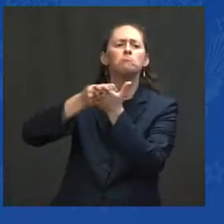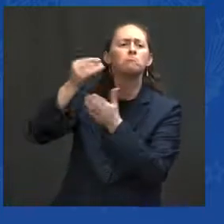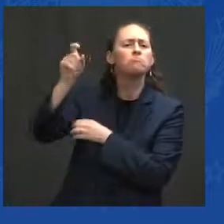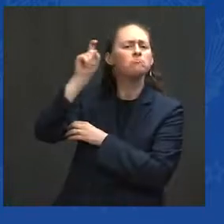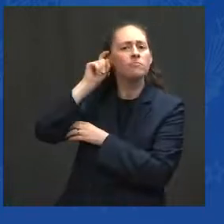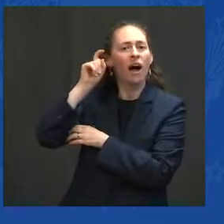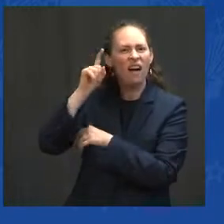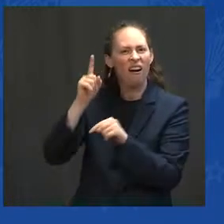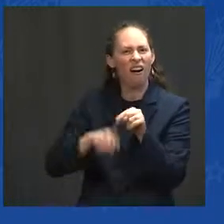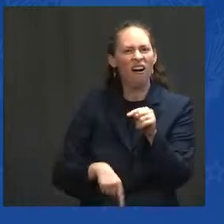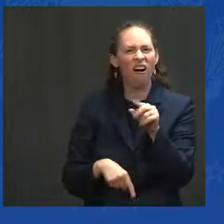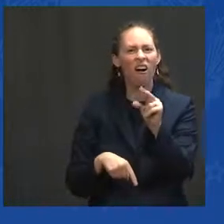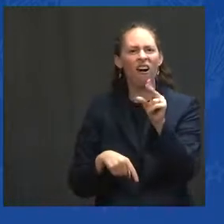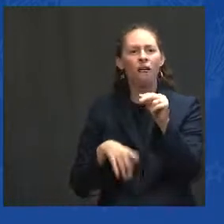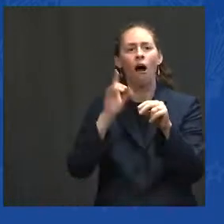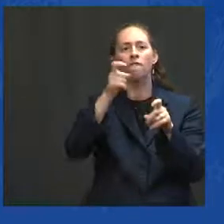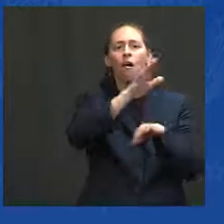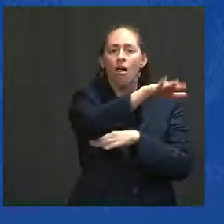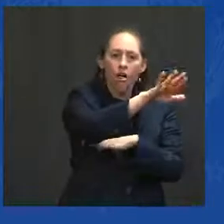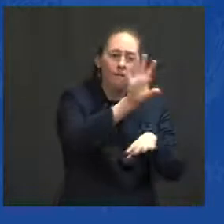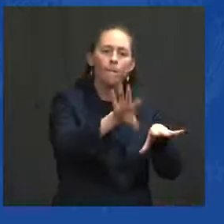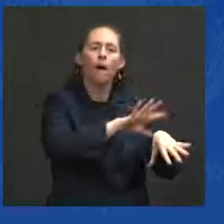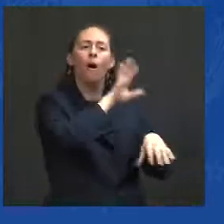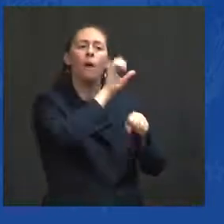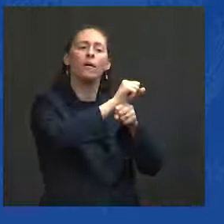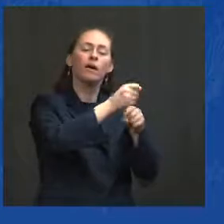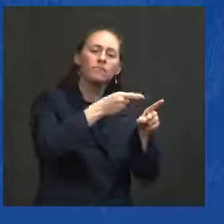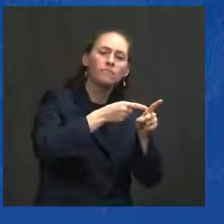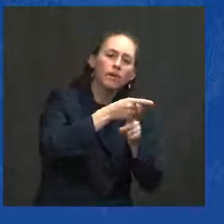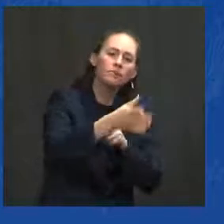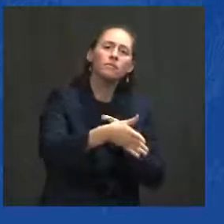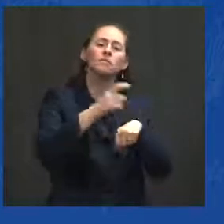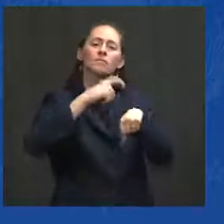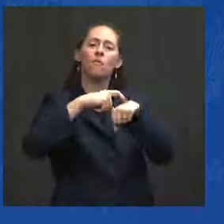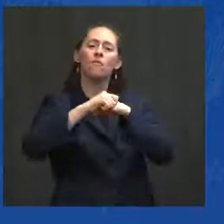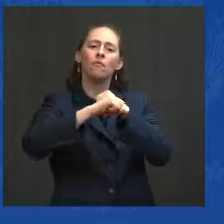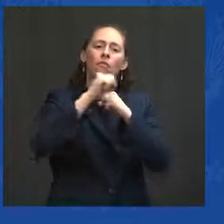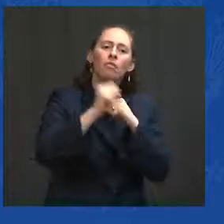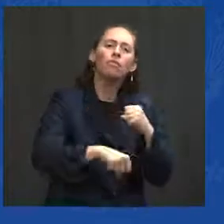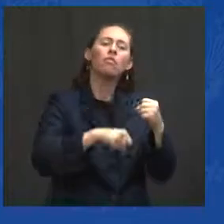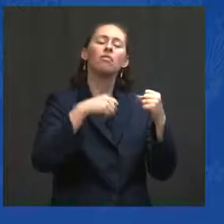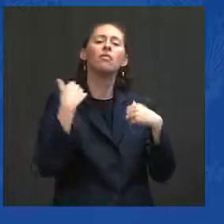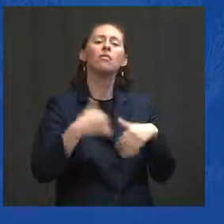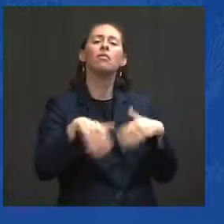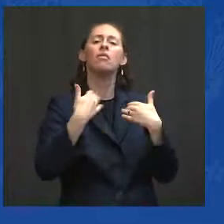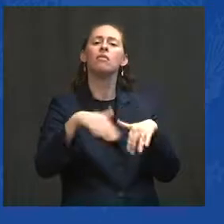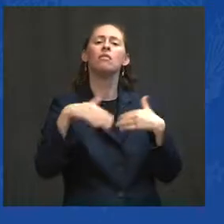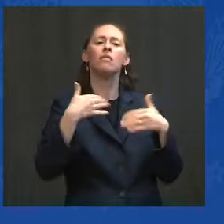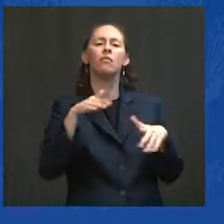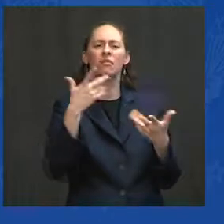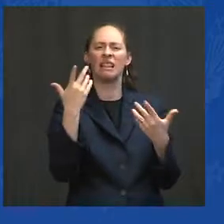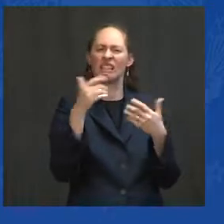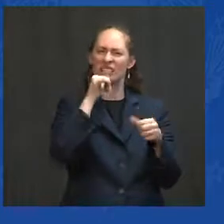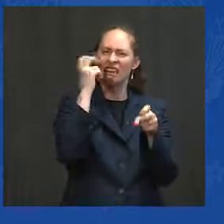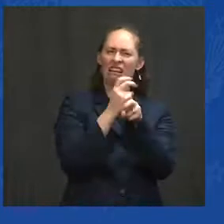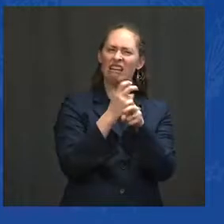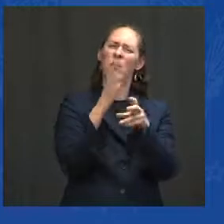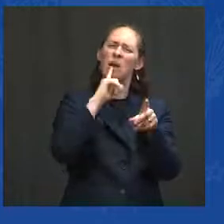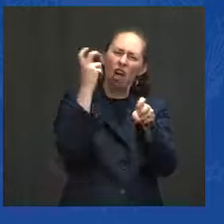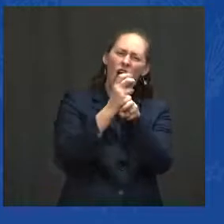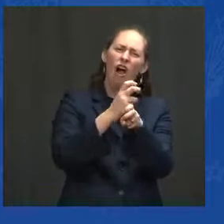from a doctor or a specialist. Not only does that make getting hearing aids inconvenient, it makes them considerably more